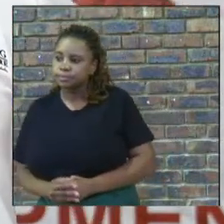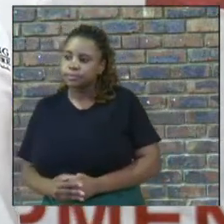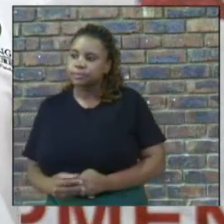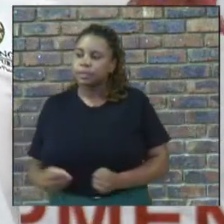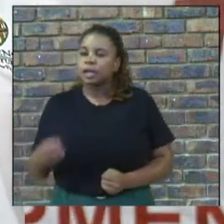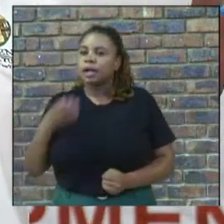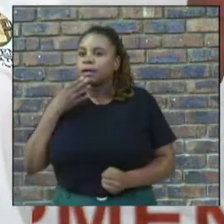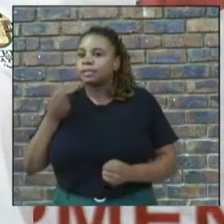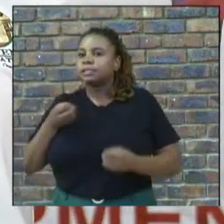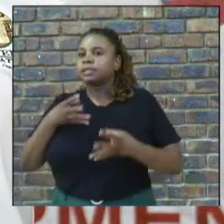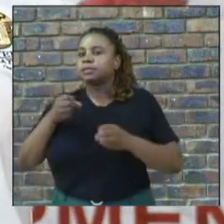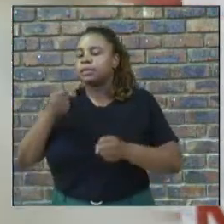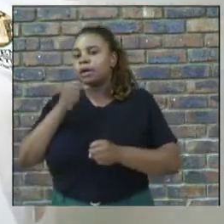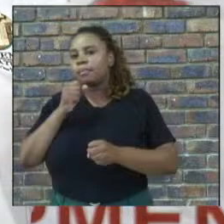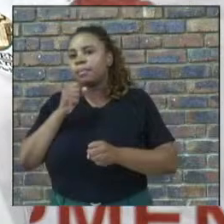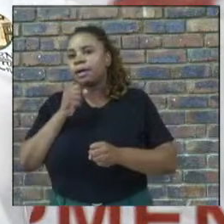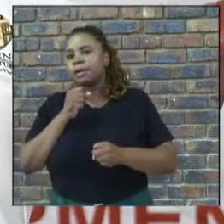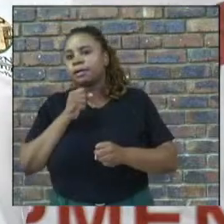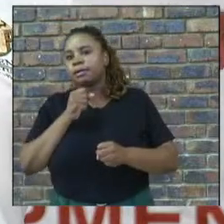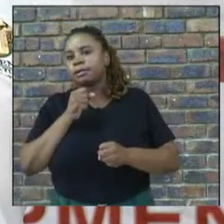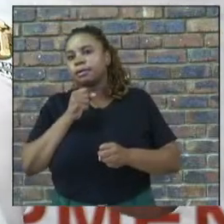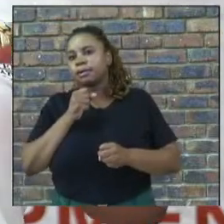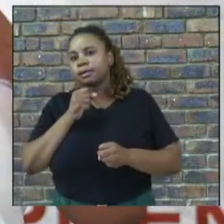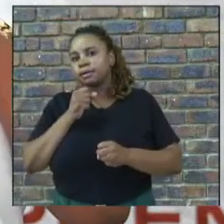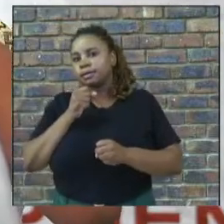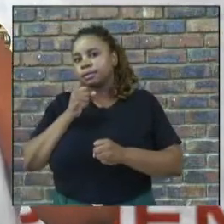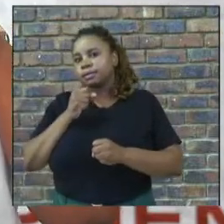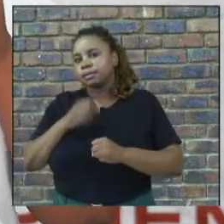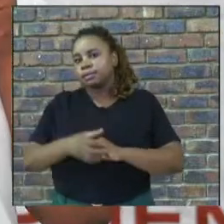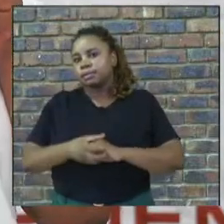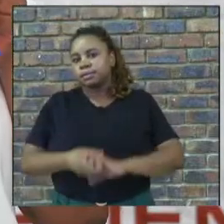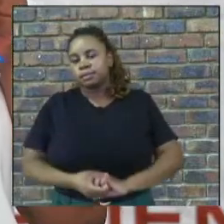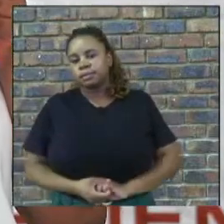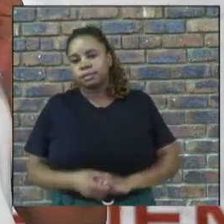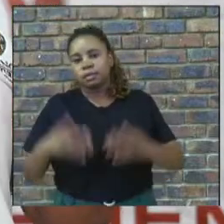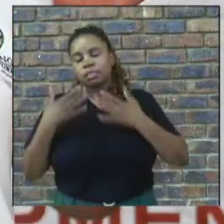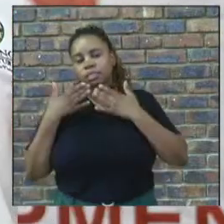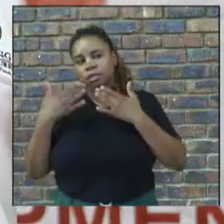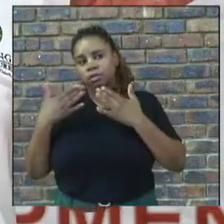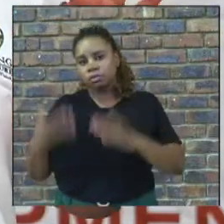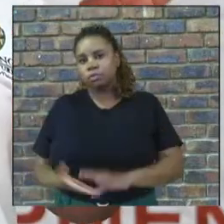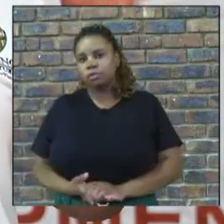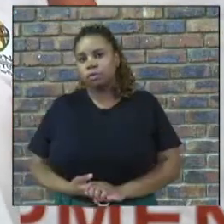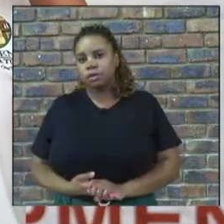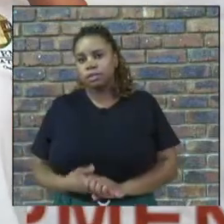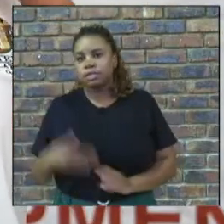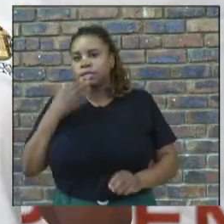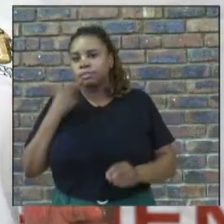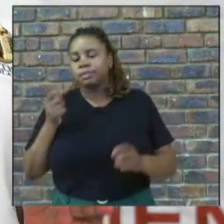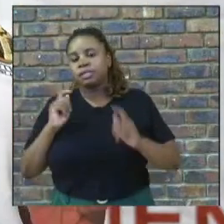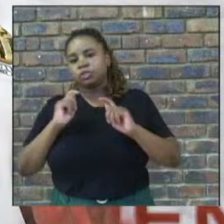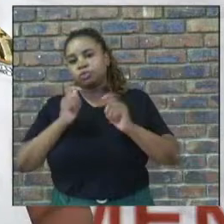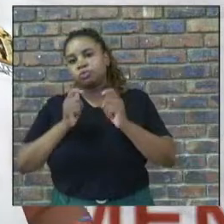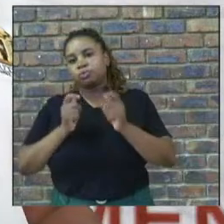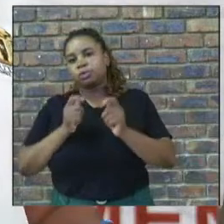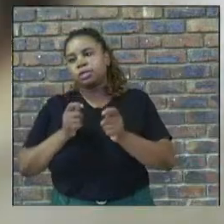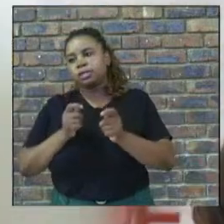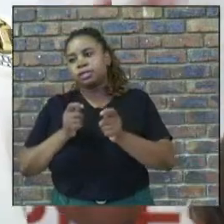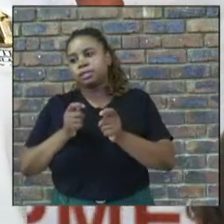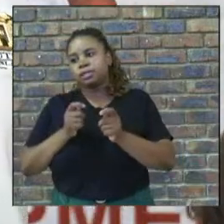they no batla ho add, if not then he doesn't have to add. Thank you very much. Quickly Ngwanaka, I don't do the presentation